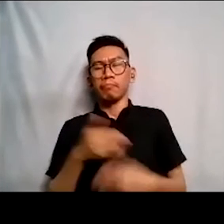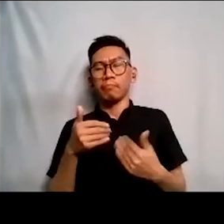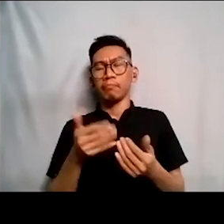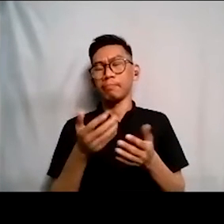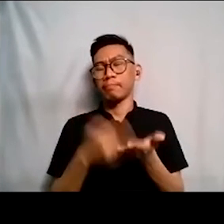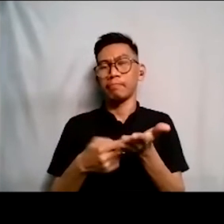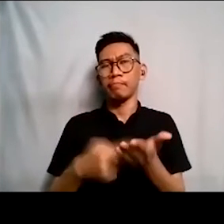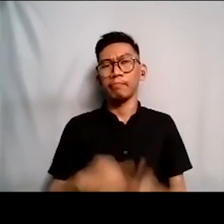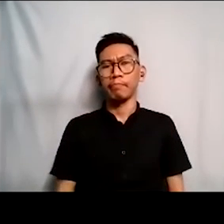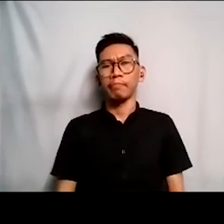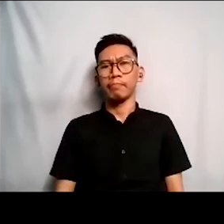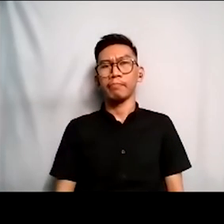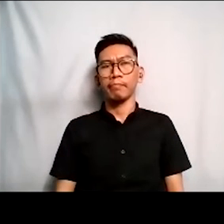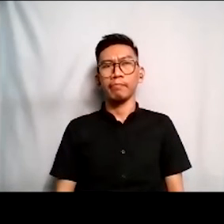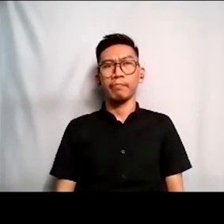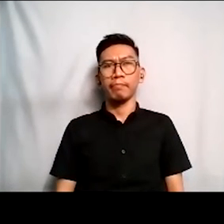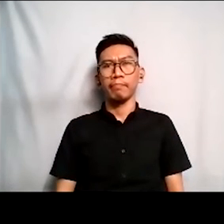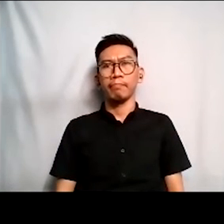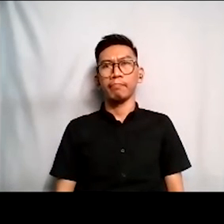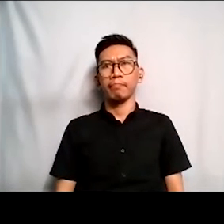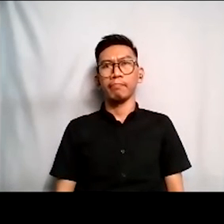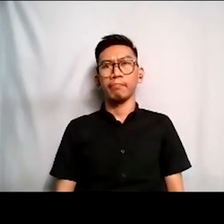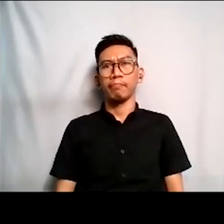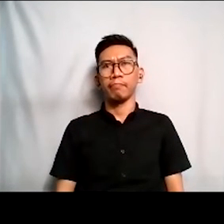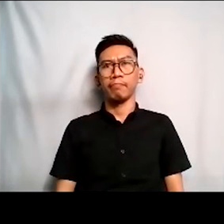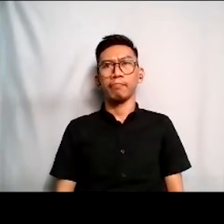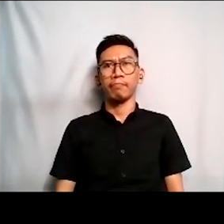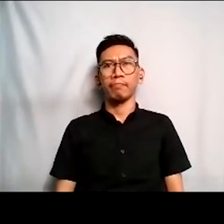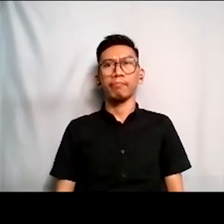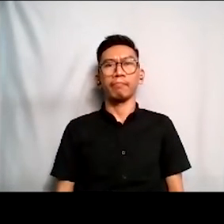We're just discussing it now. All right, I'll be right back.